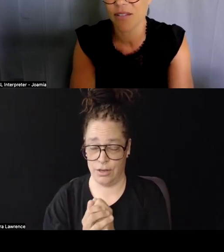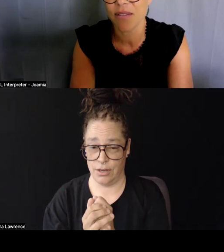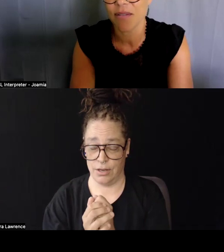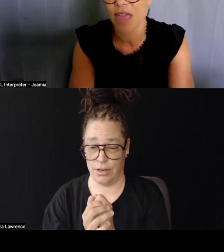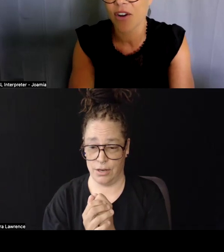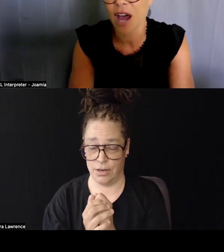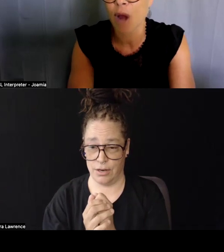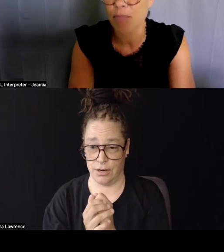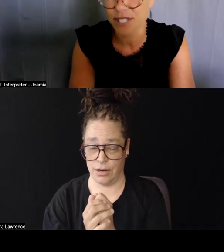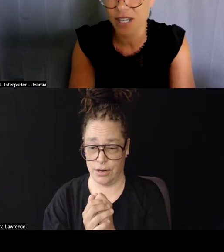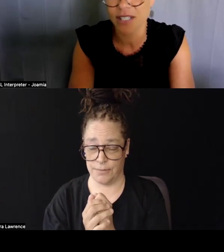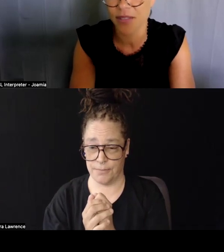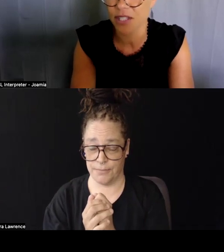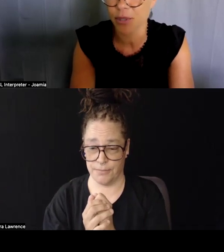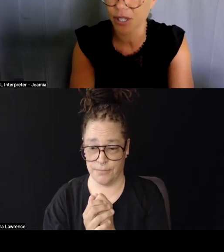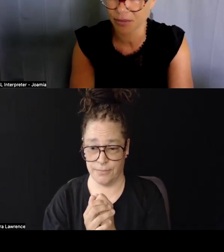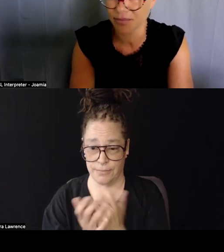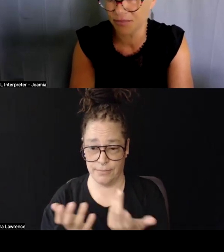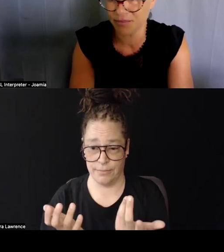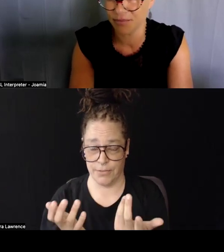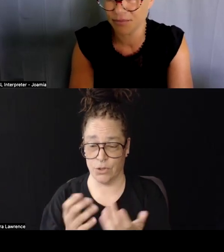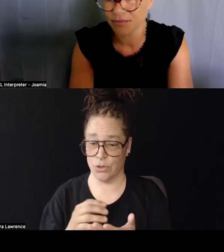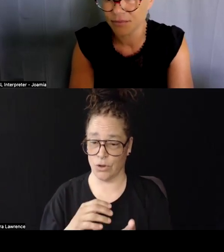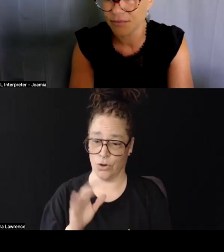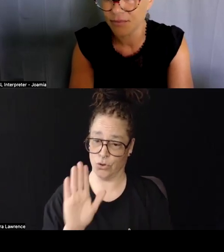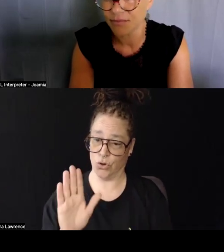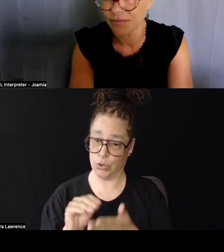because they are not represented in this book.